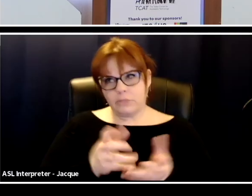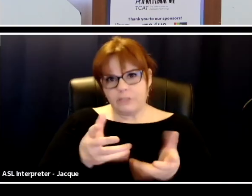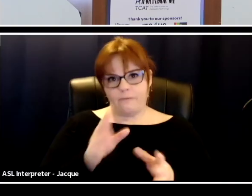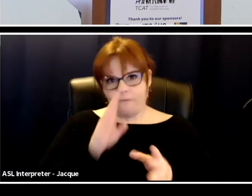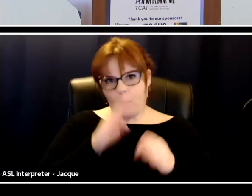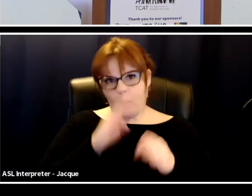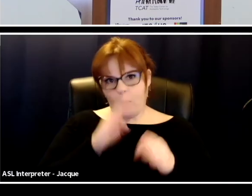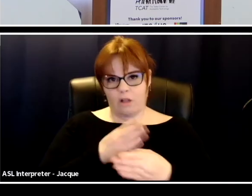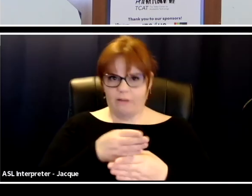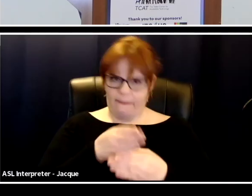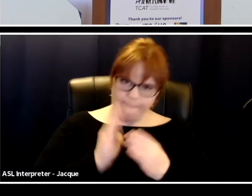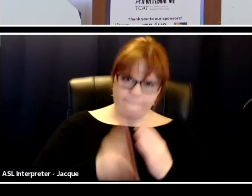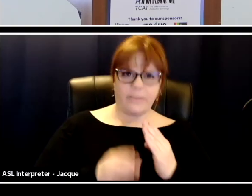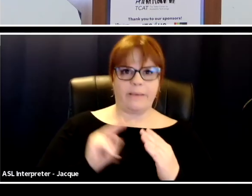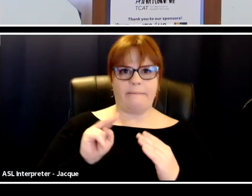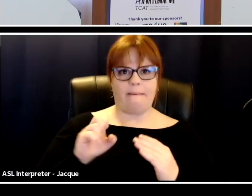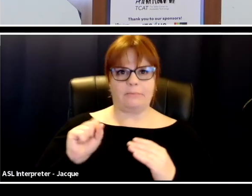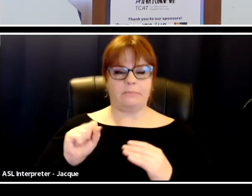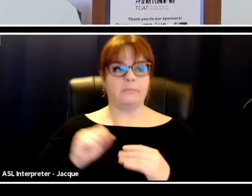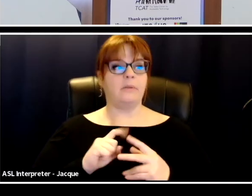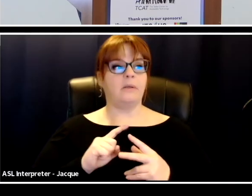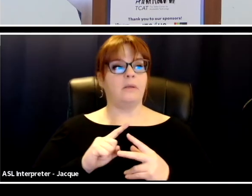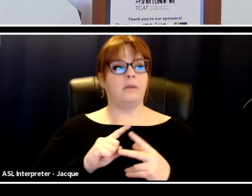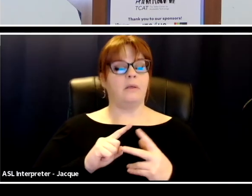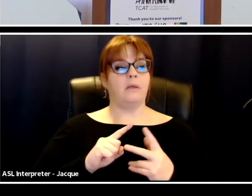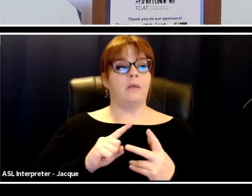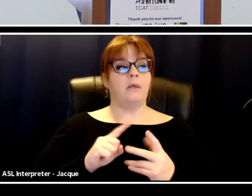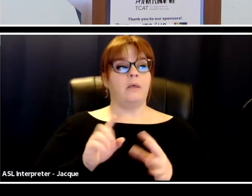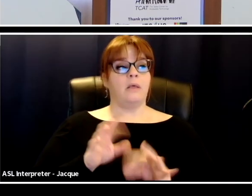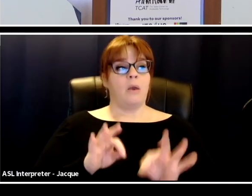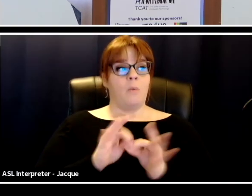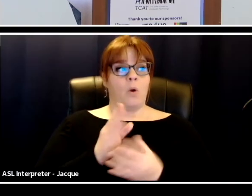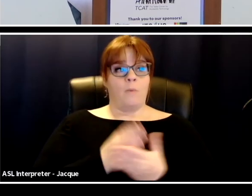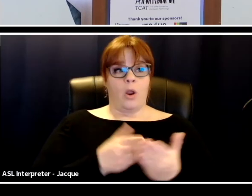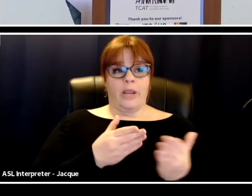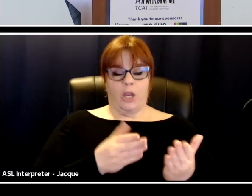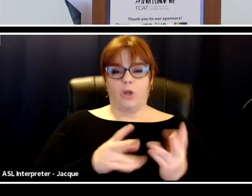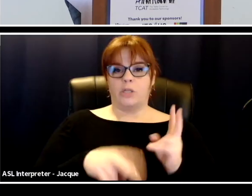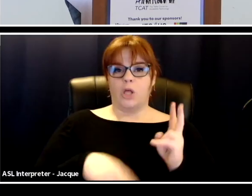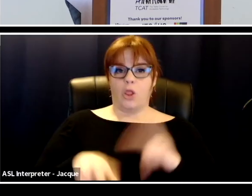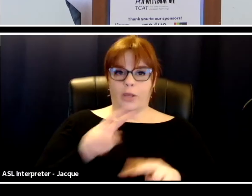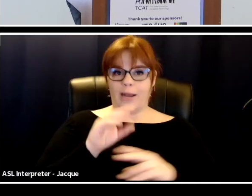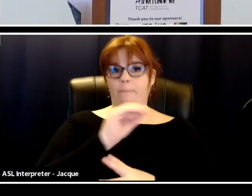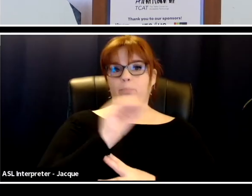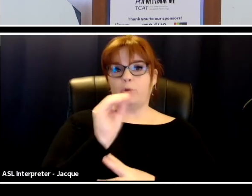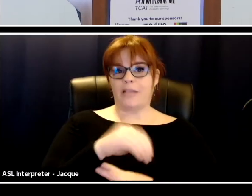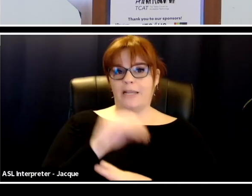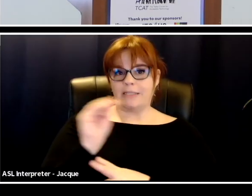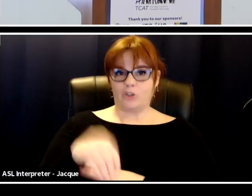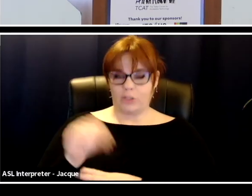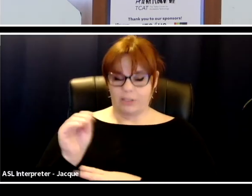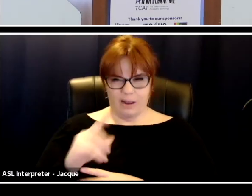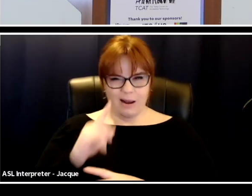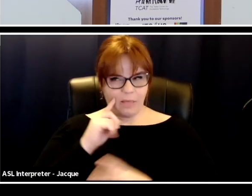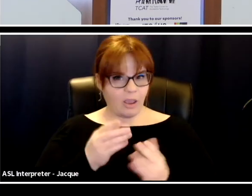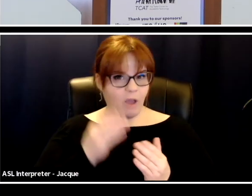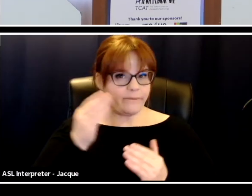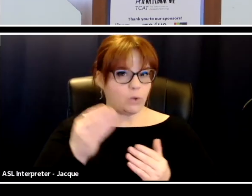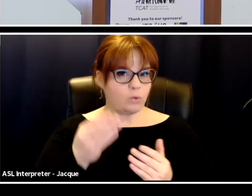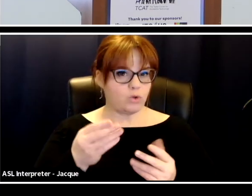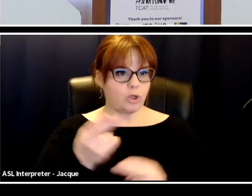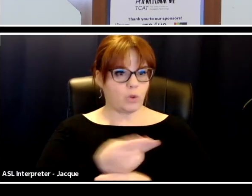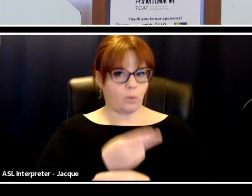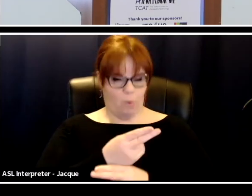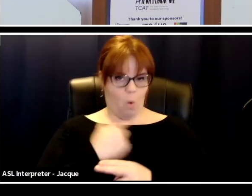completeness. And the kind of takeaway here is taking a look at the percentages. And, you know, I think on future iterations, we'll probably try to graph